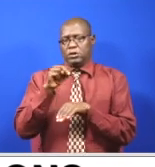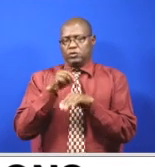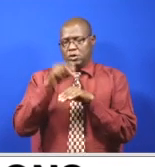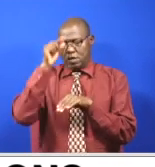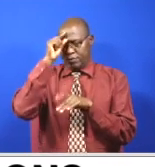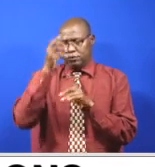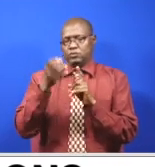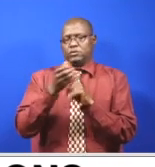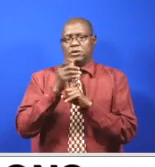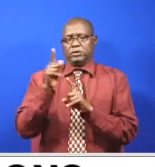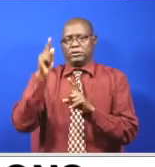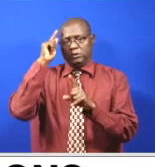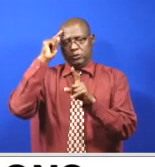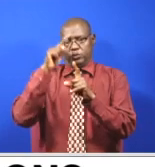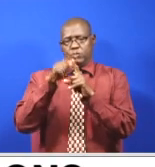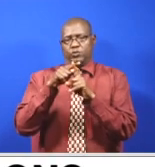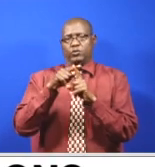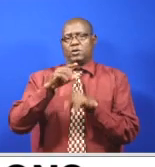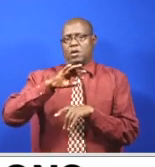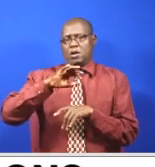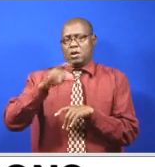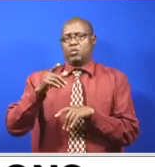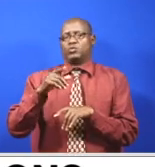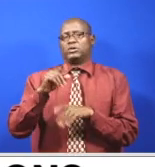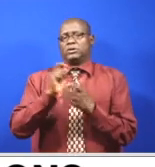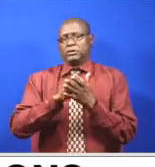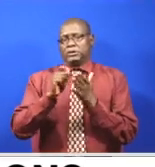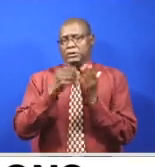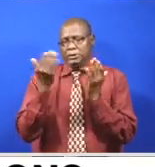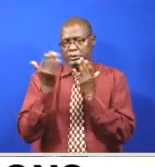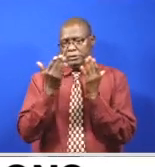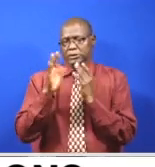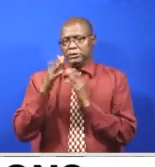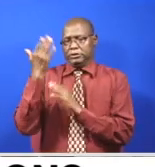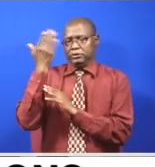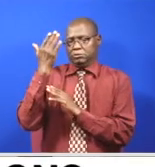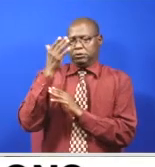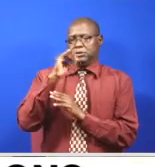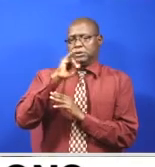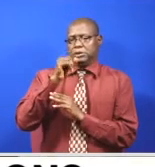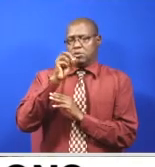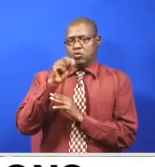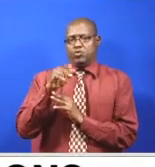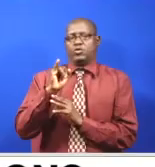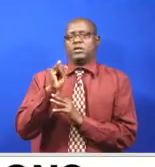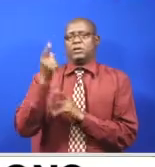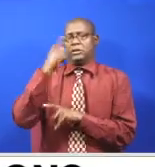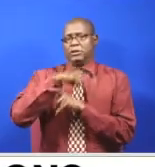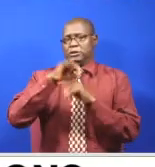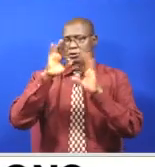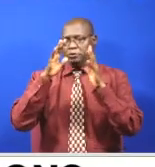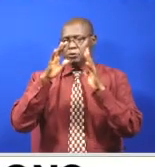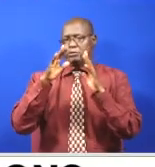speech read on his behalf by County Secretary Philip Owade during this year's Jamhuri Day celebrations held at the